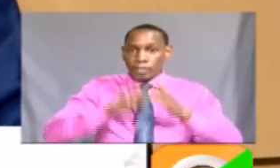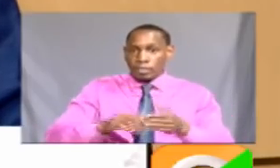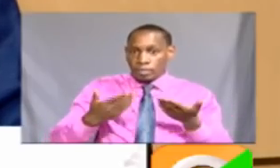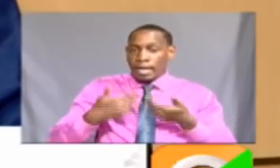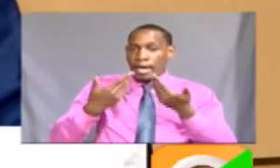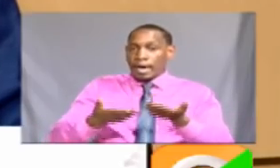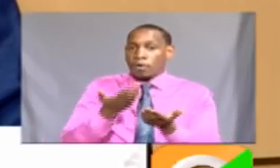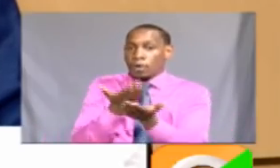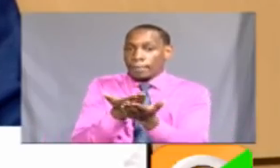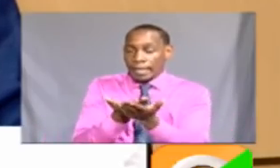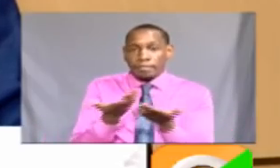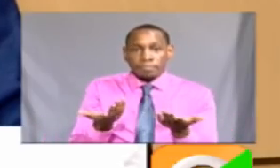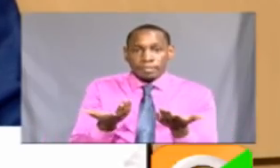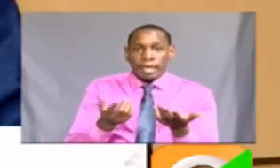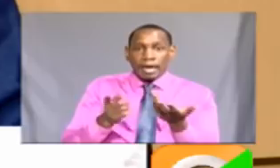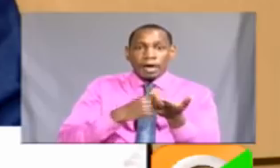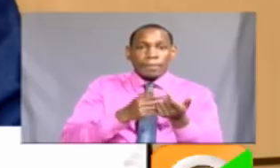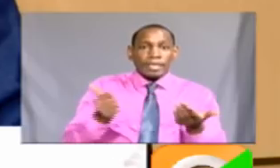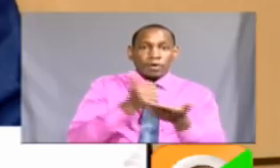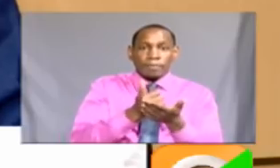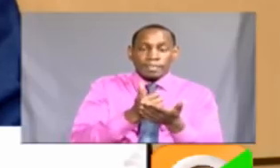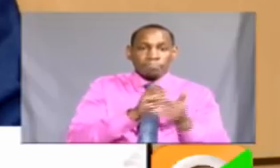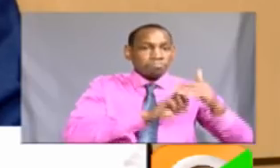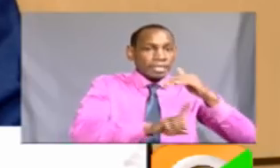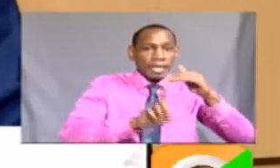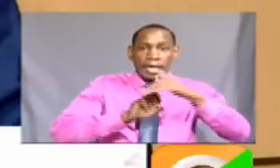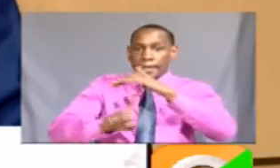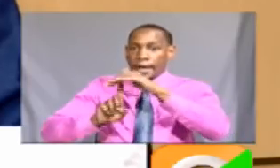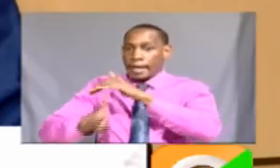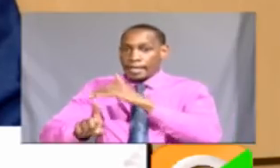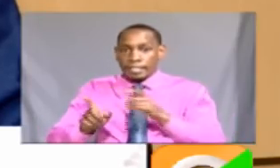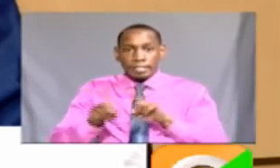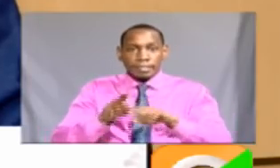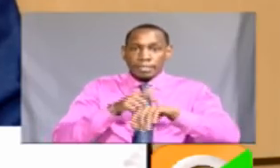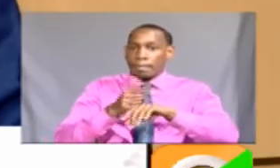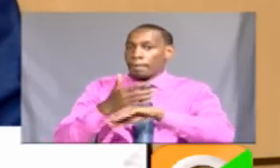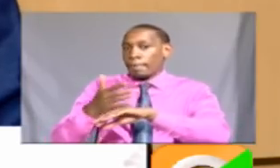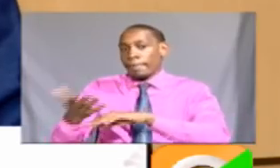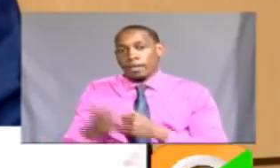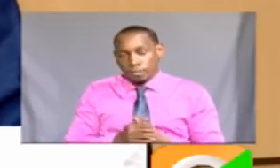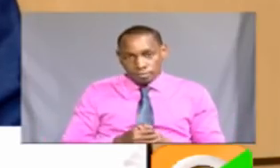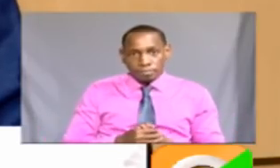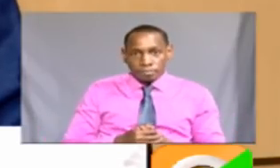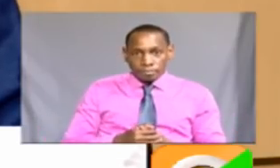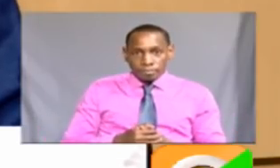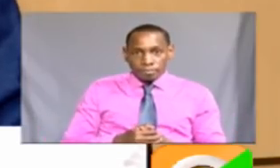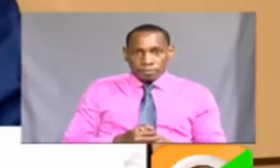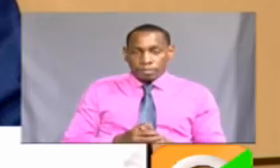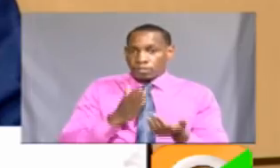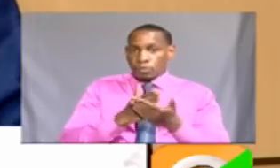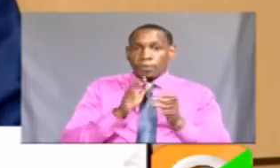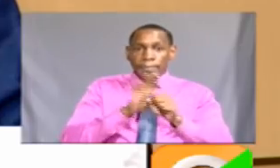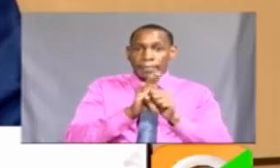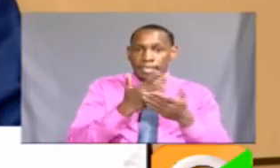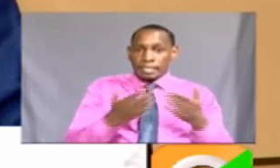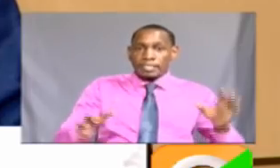get it, where you have to go, how many offices you have to visit, and the time that it takes. So there's a lot of things